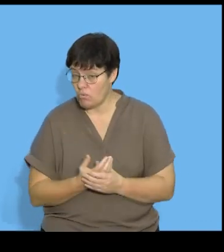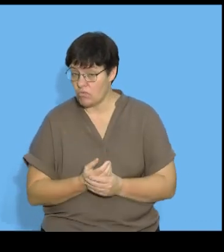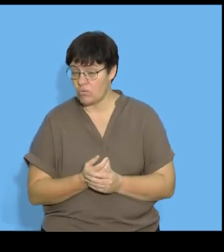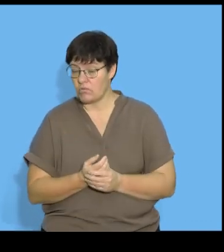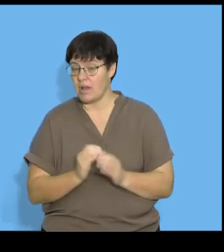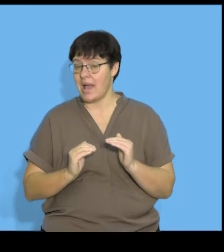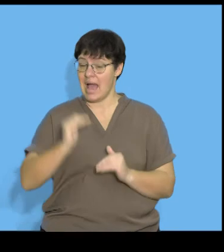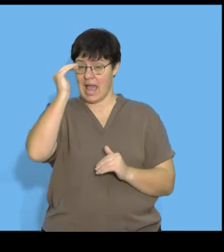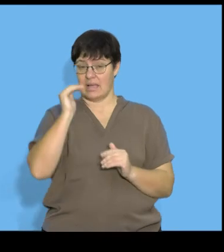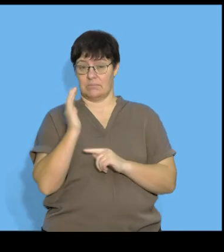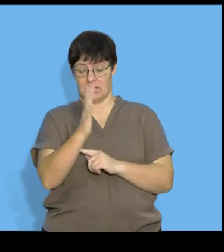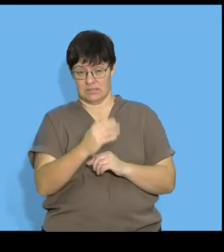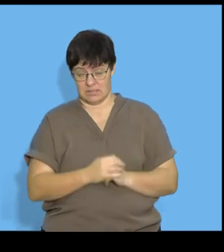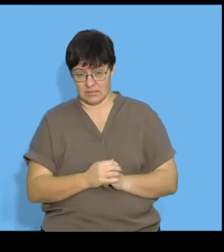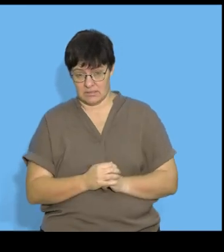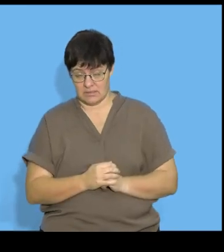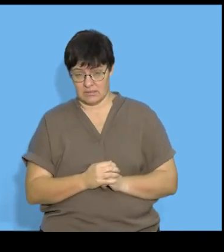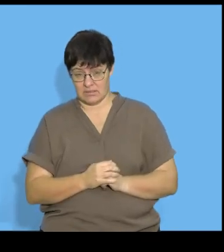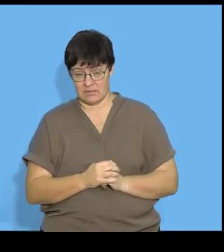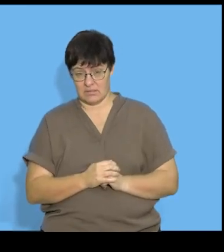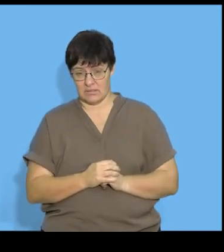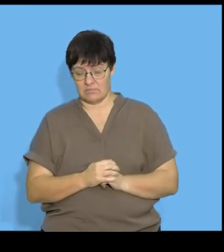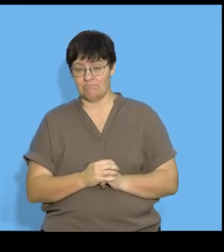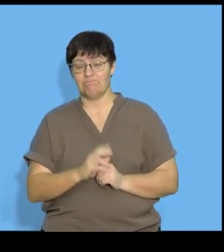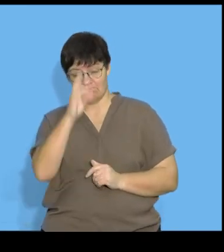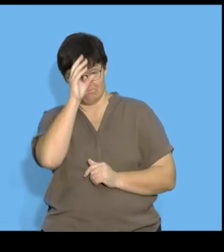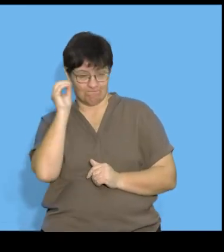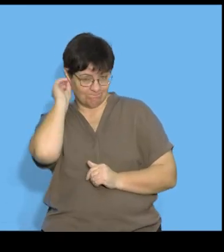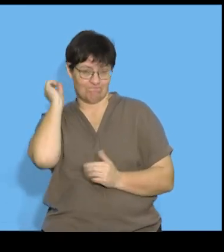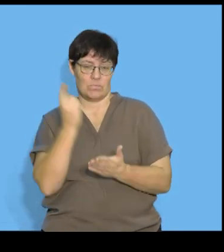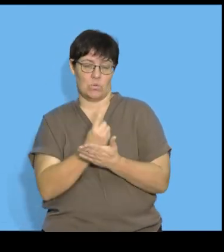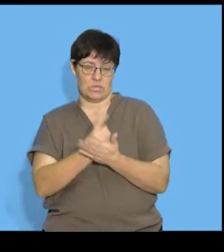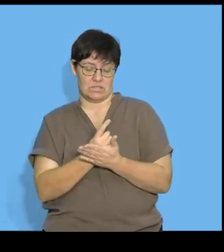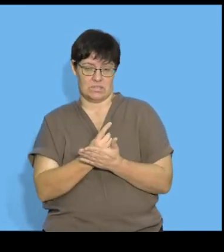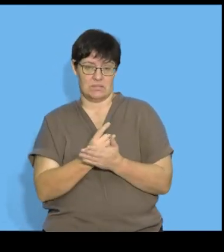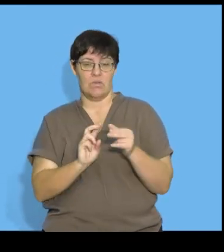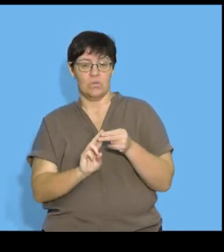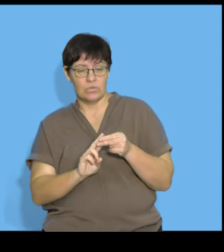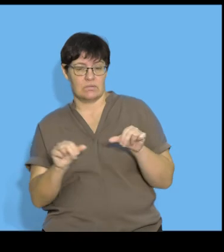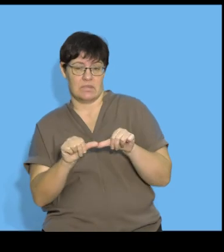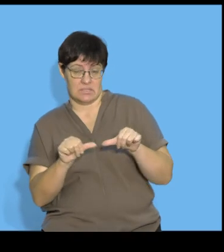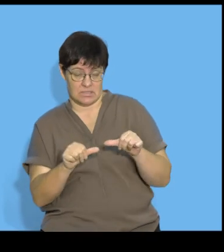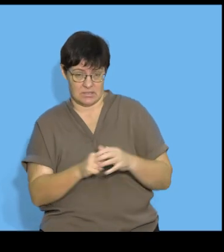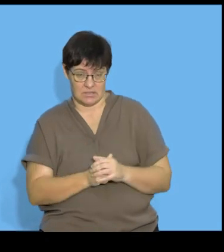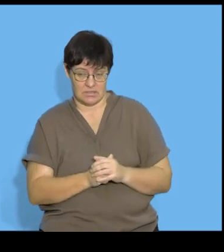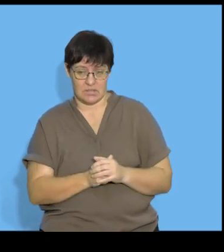plants. Guys, we always remember units of measurement. How did I measure it? In